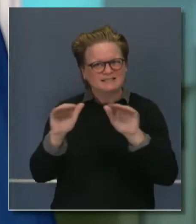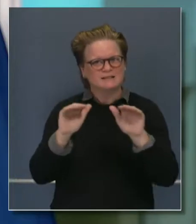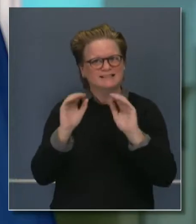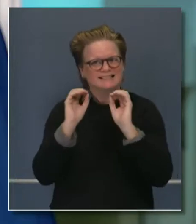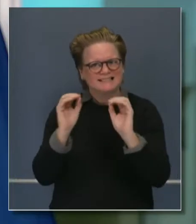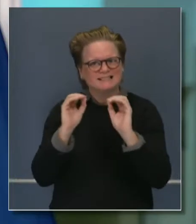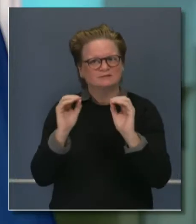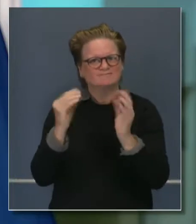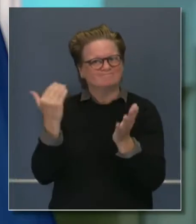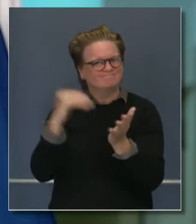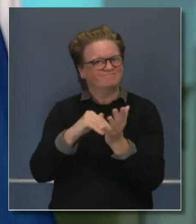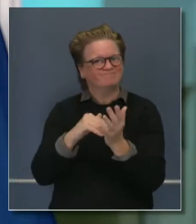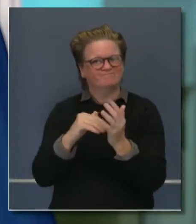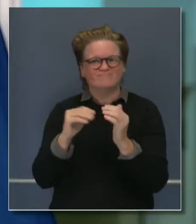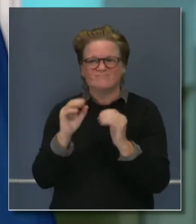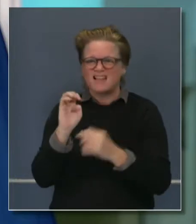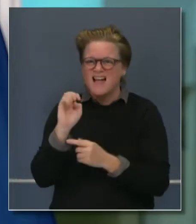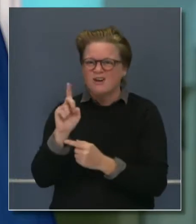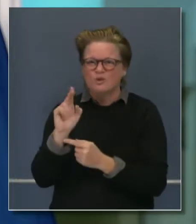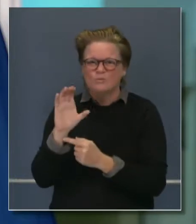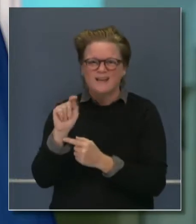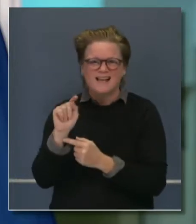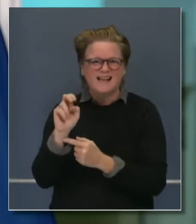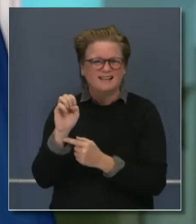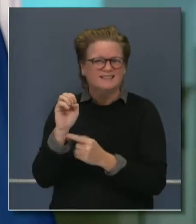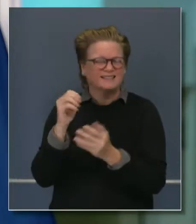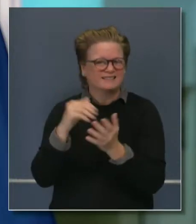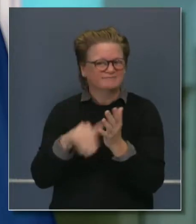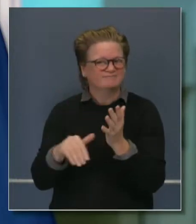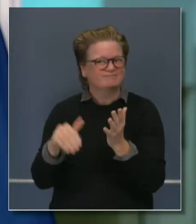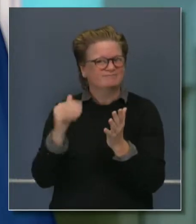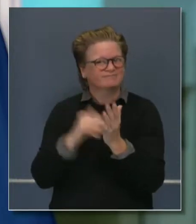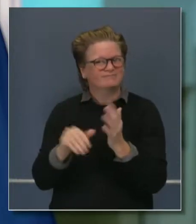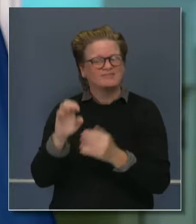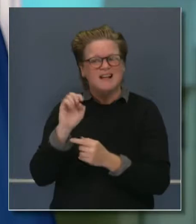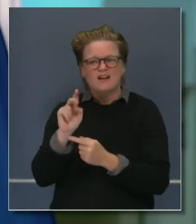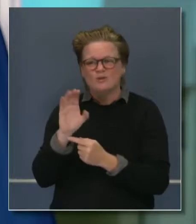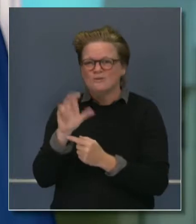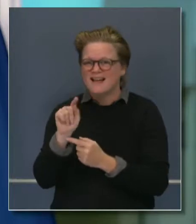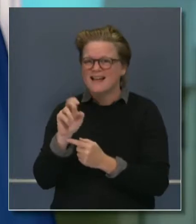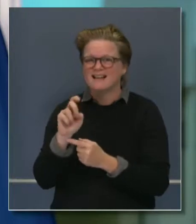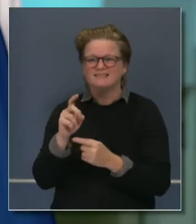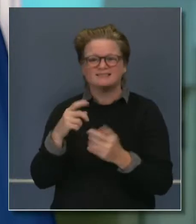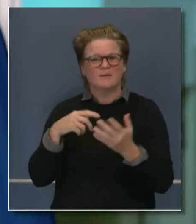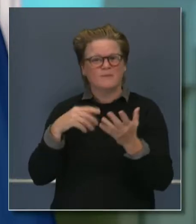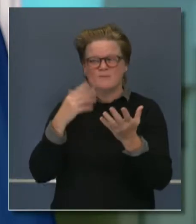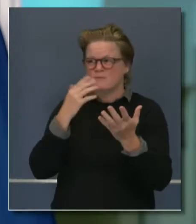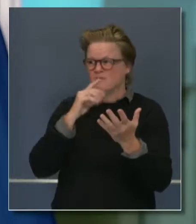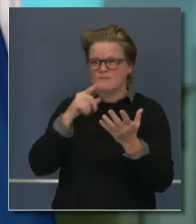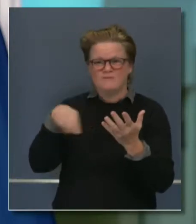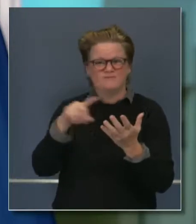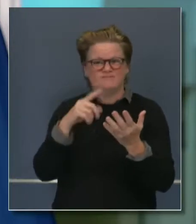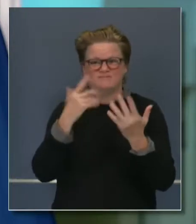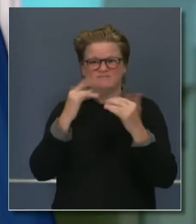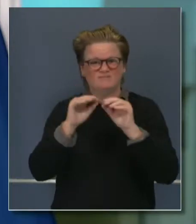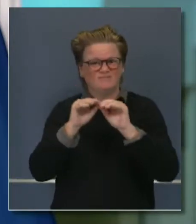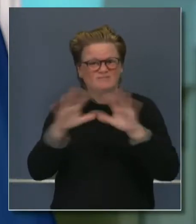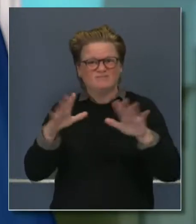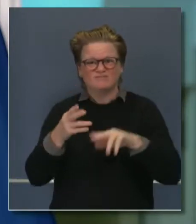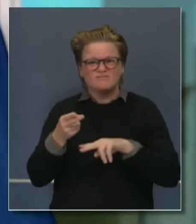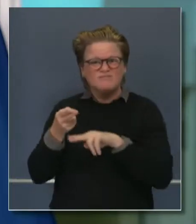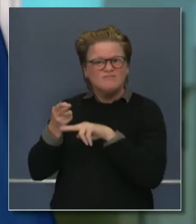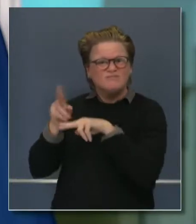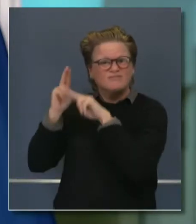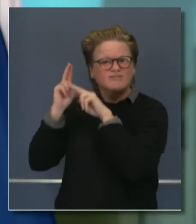seeing information come back from contact tracers where we're starting to see transmission rates begin to increase. So we're going to be more precise,